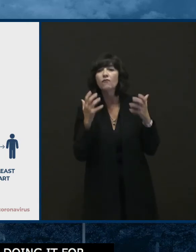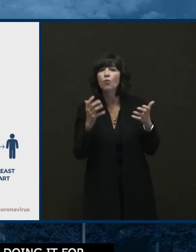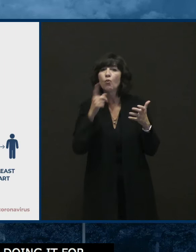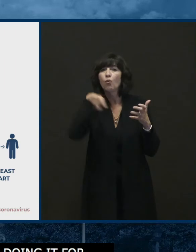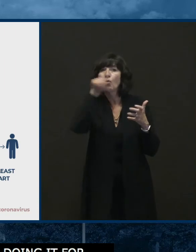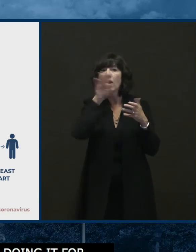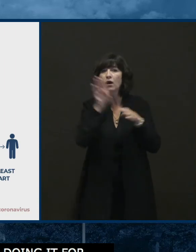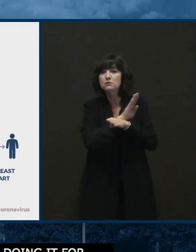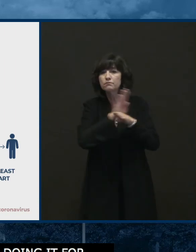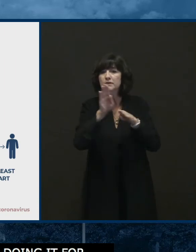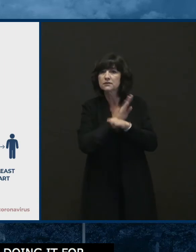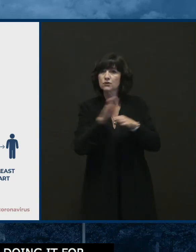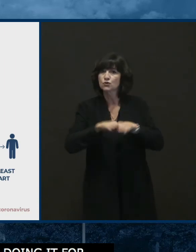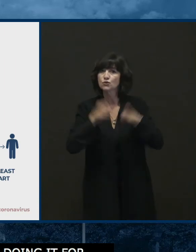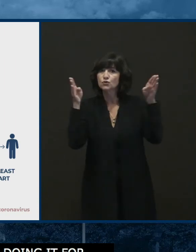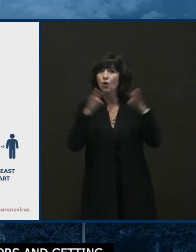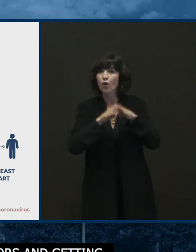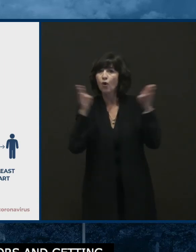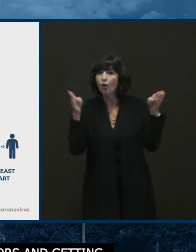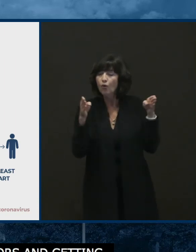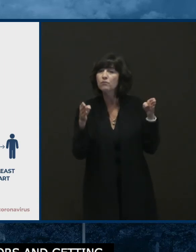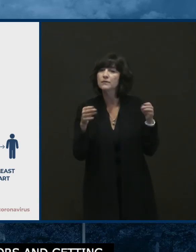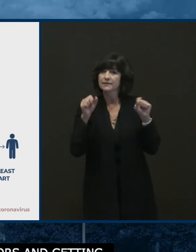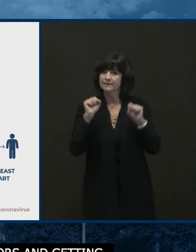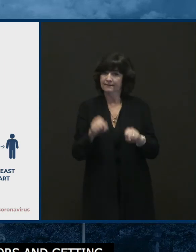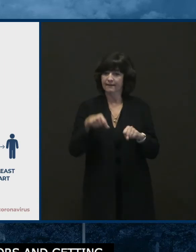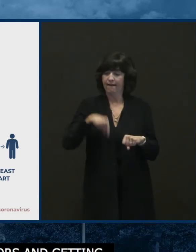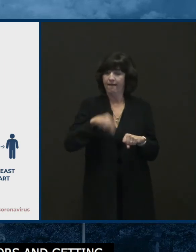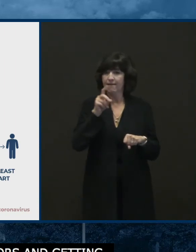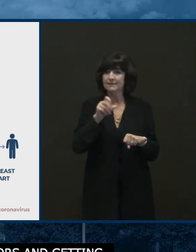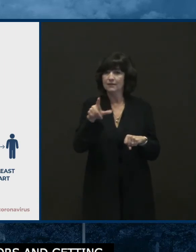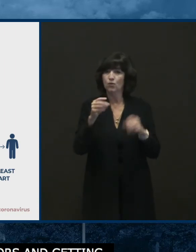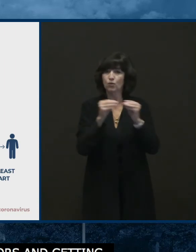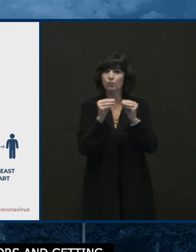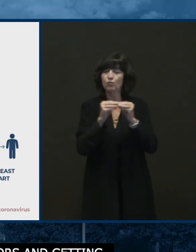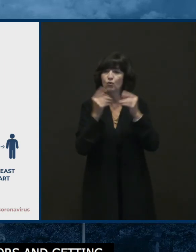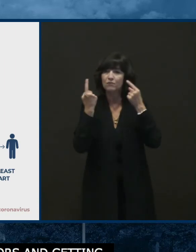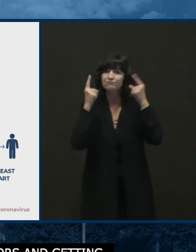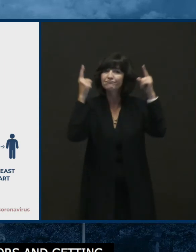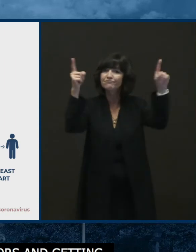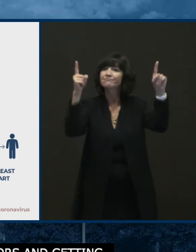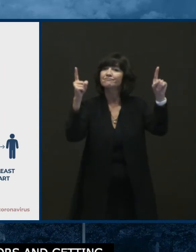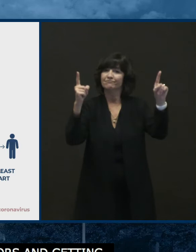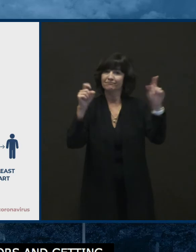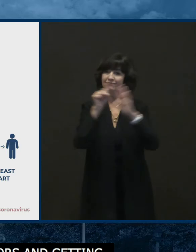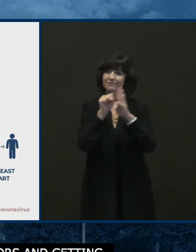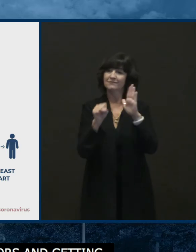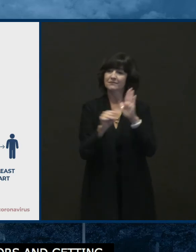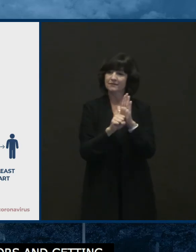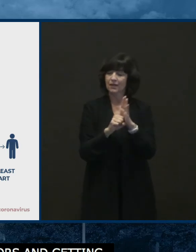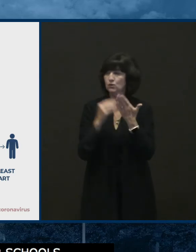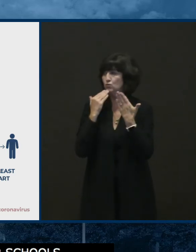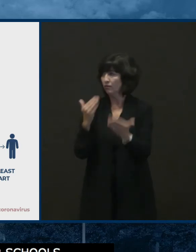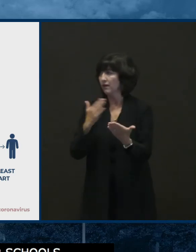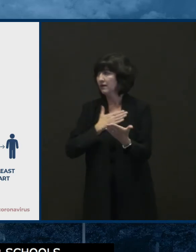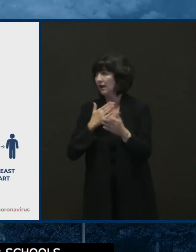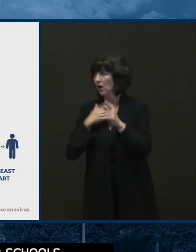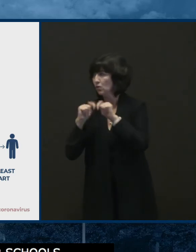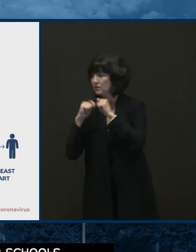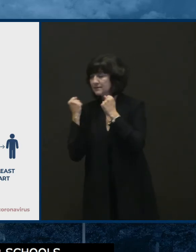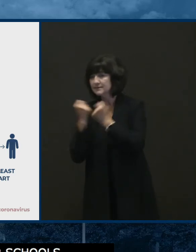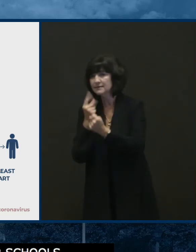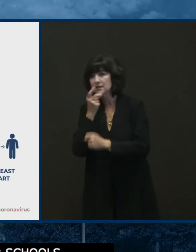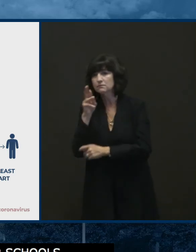our schools reopened more for in-person instruction. So thanks to the team here, Dr. Rattay, Dr.